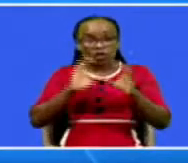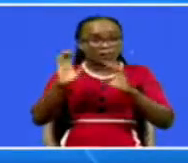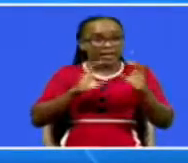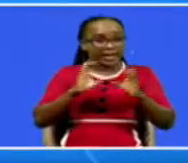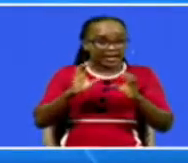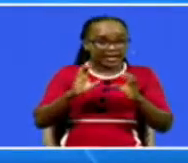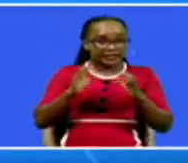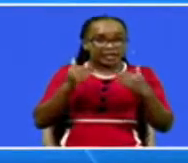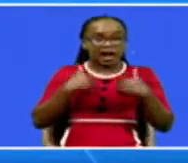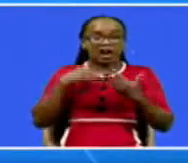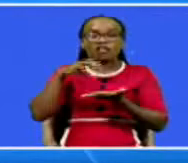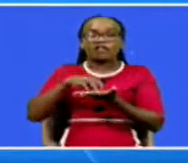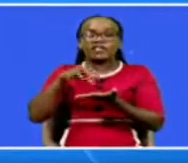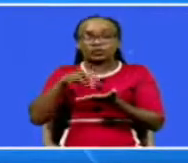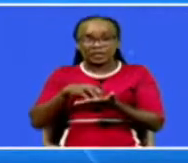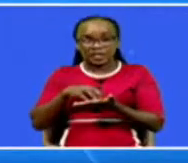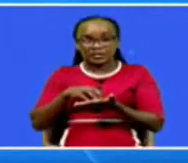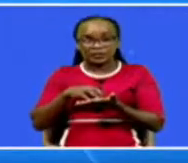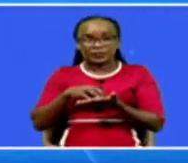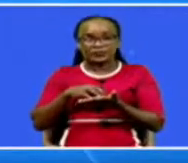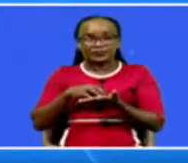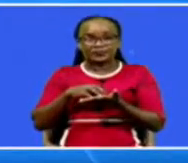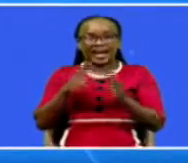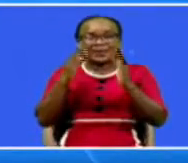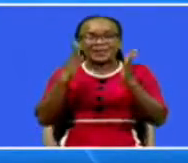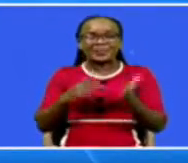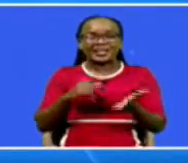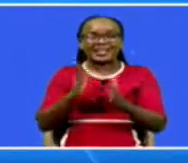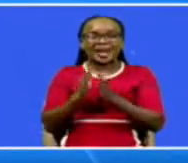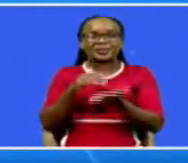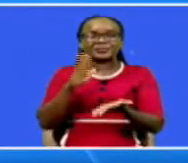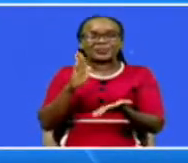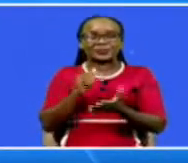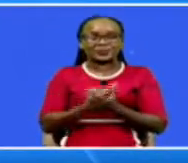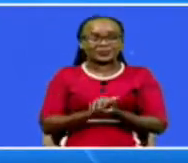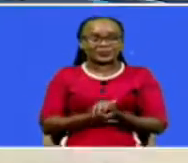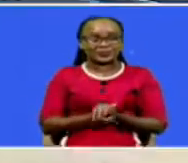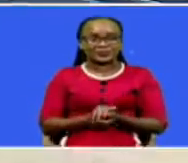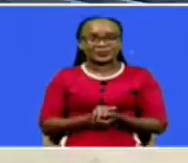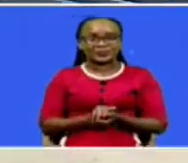brought about the situation. Clement Masombo tells us more about this.